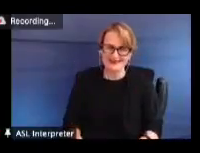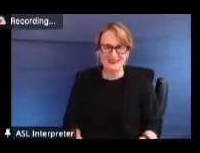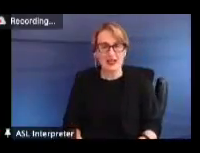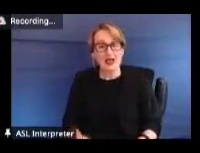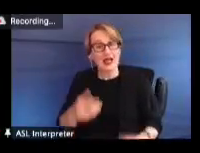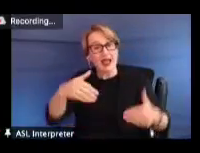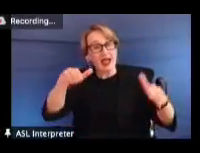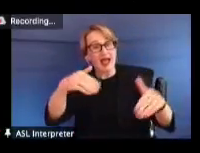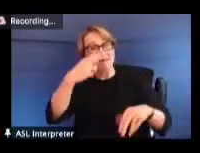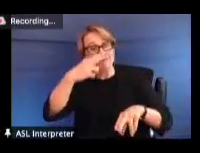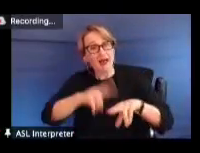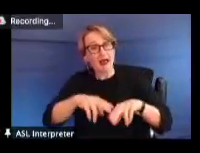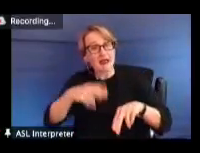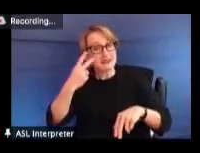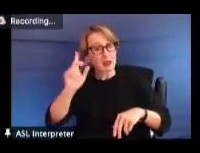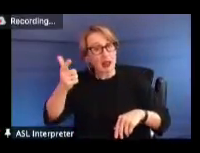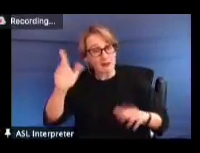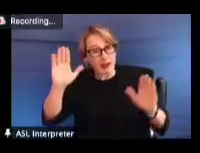Have fun. See?